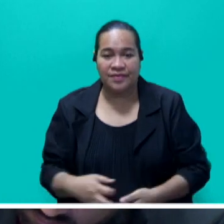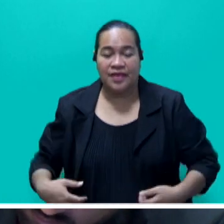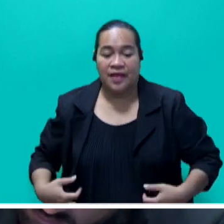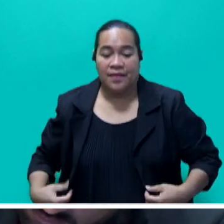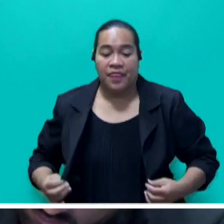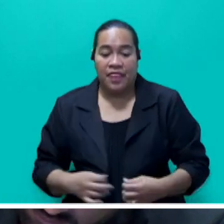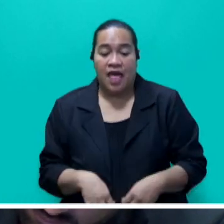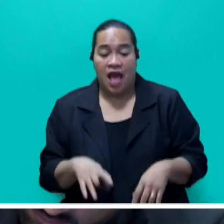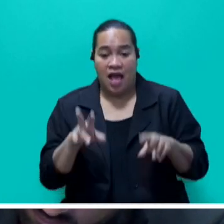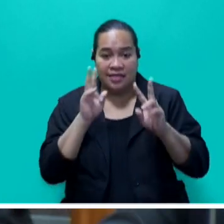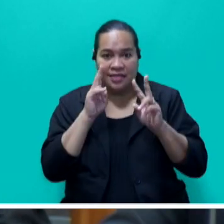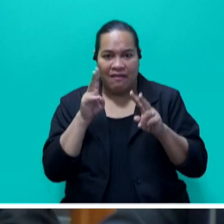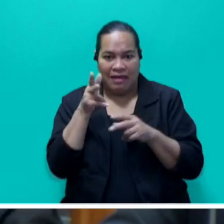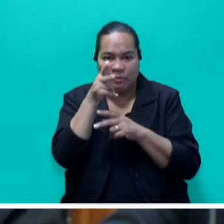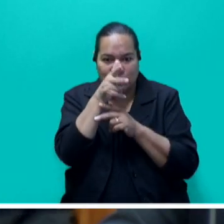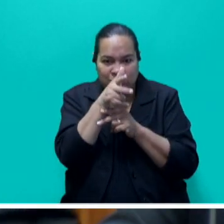surveillance and the